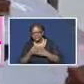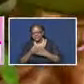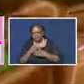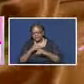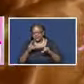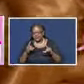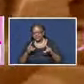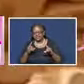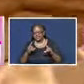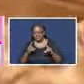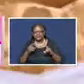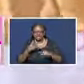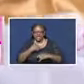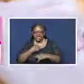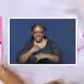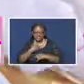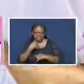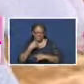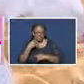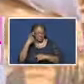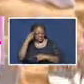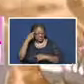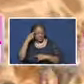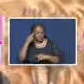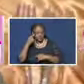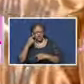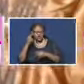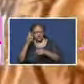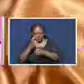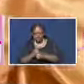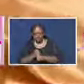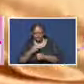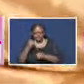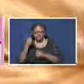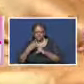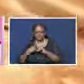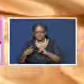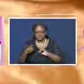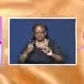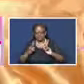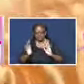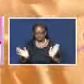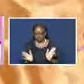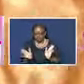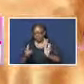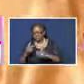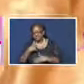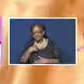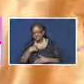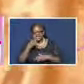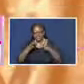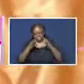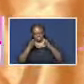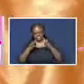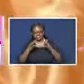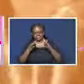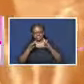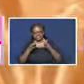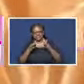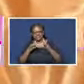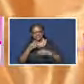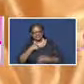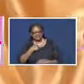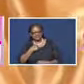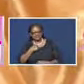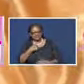cook the food. But I think that the feedback that I got from my coaches and the judges and everybody, it's really going to